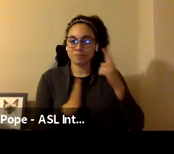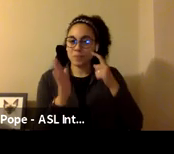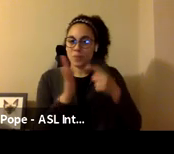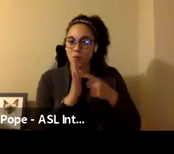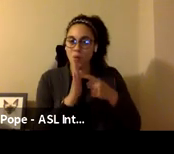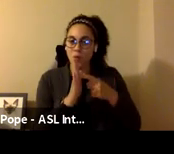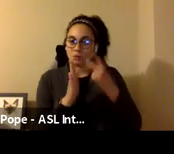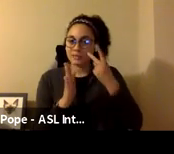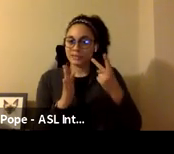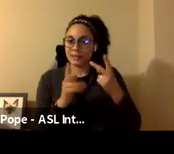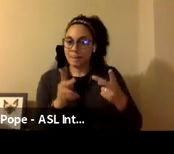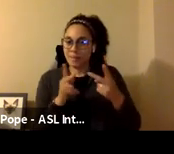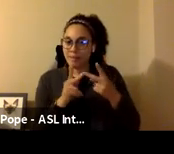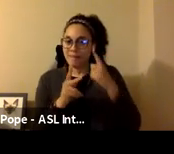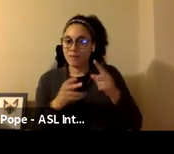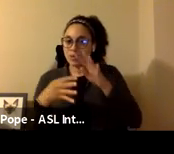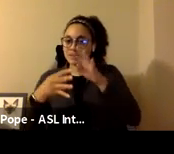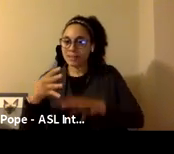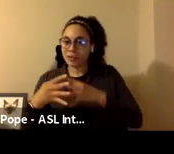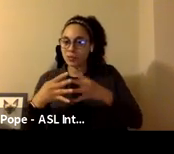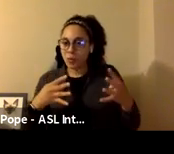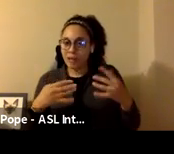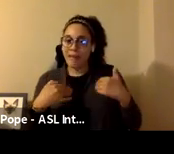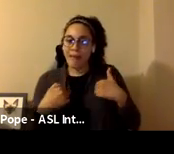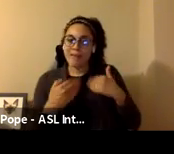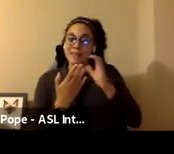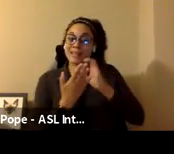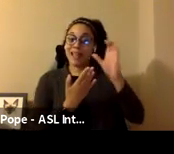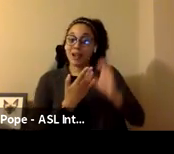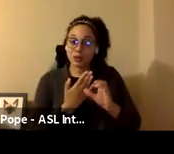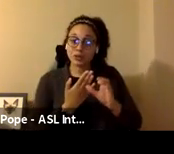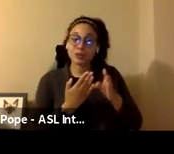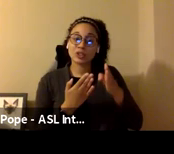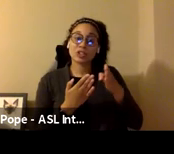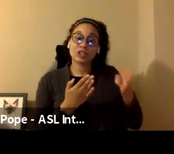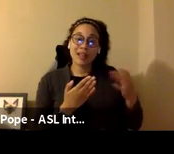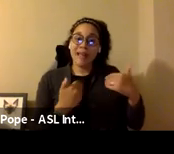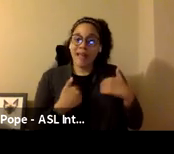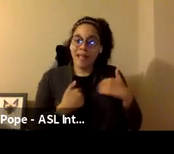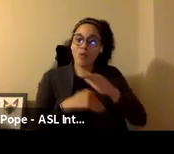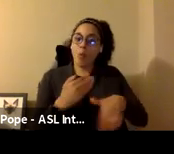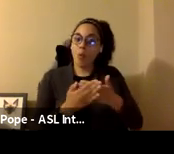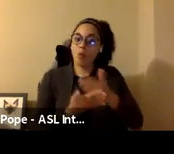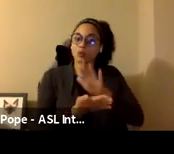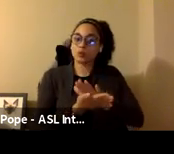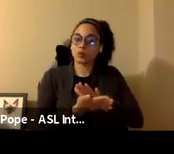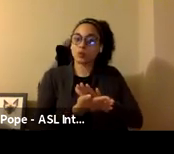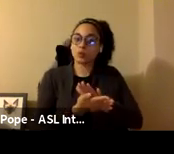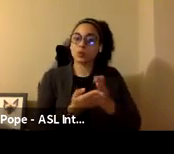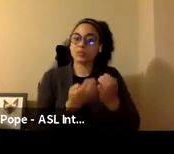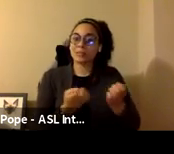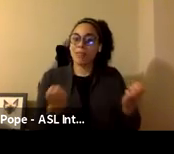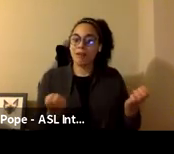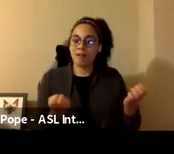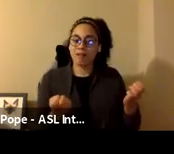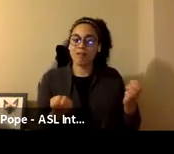there's a place for their schedule. They actually have a calendar up there. There's a place for their supplies. This